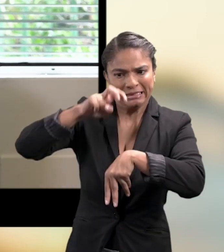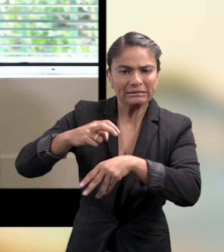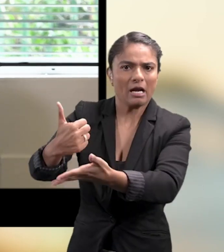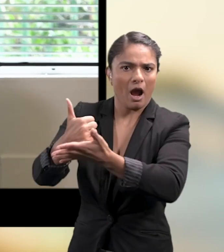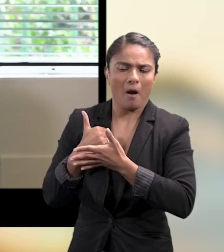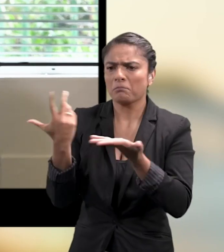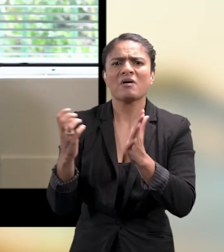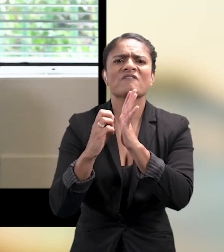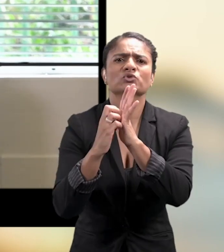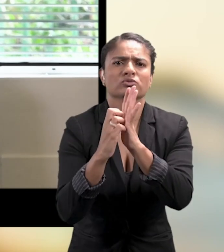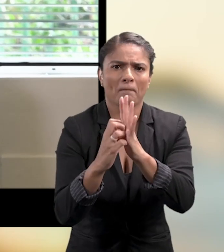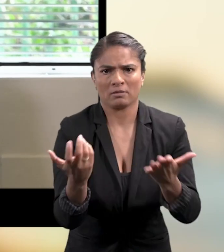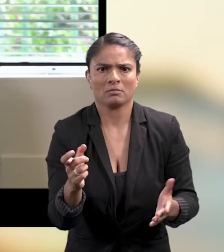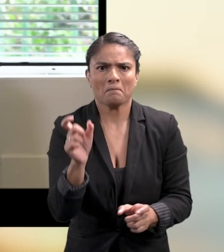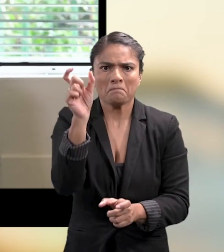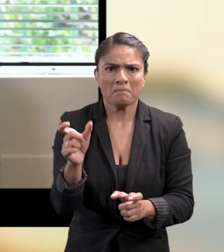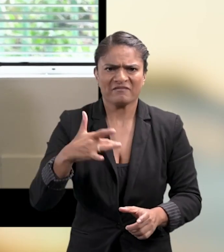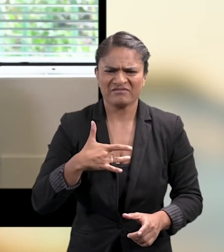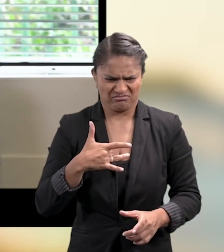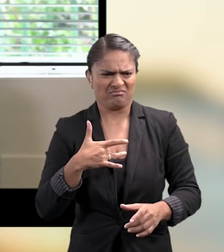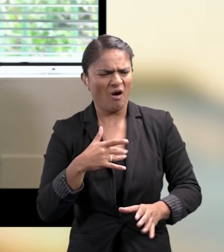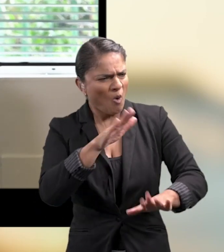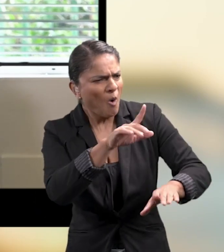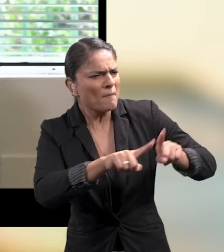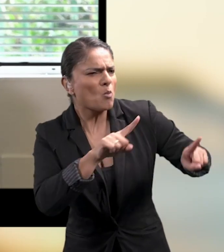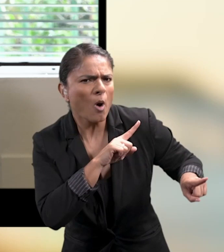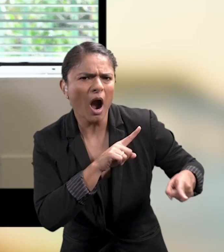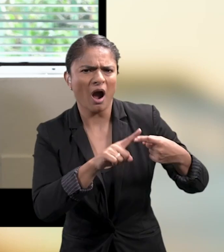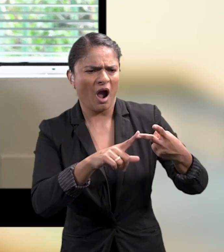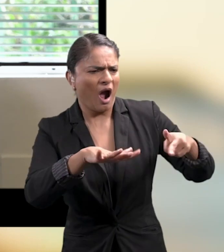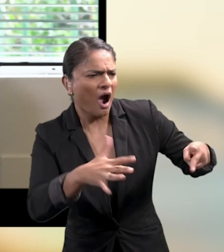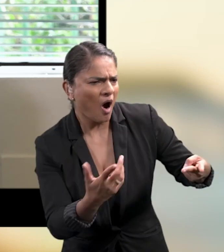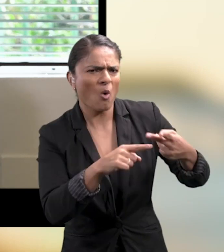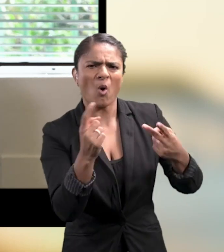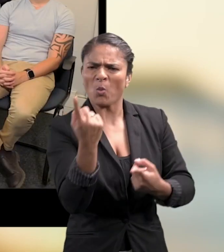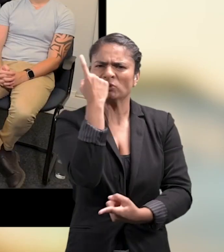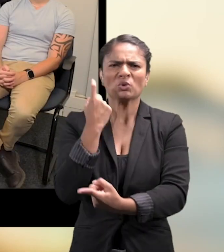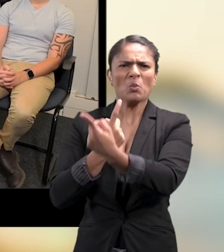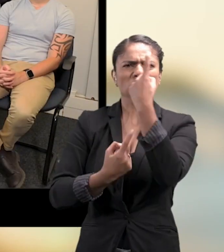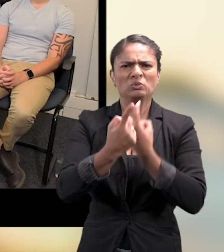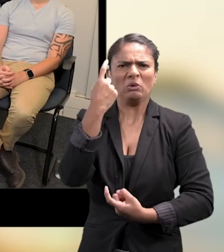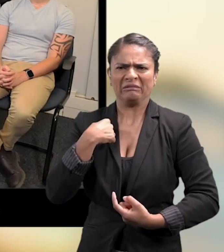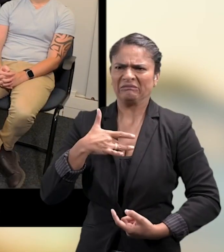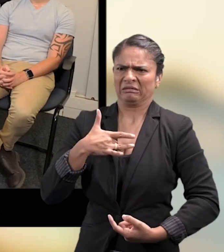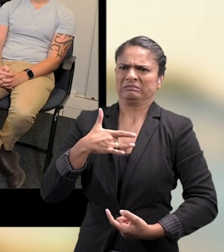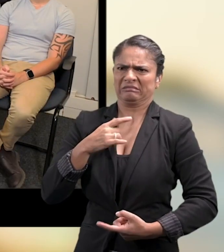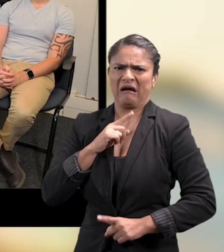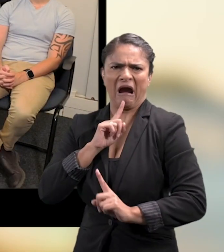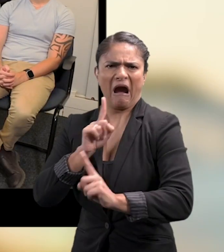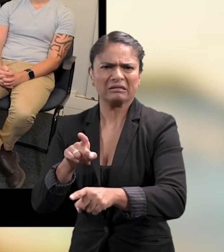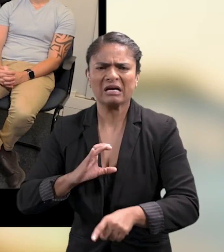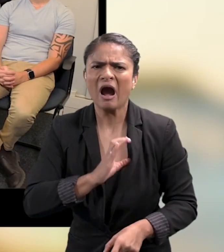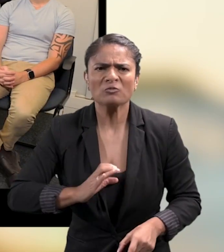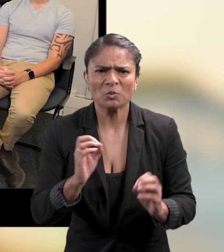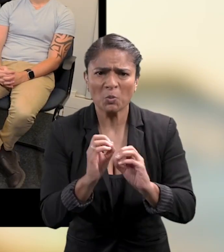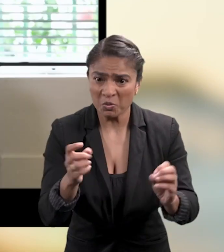of assistance you need, for example. But then people feel the need to ask personal questions that you're not comfortable asking. Has